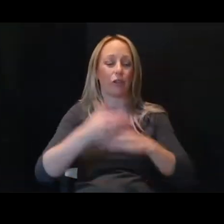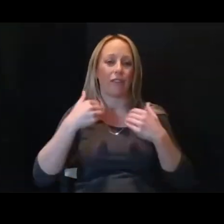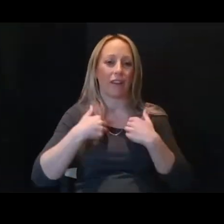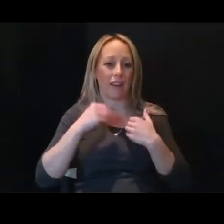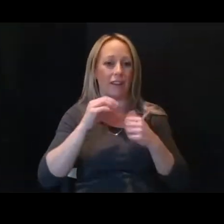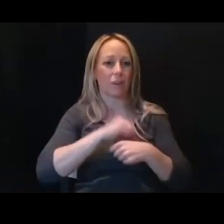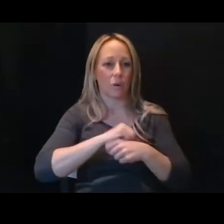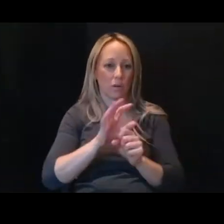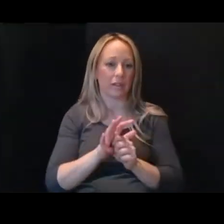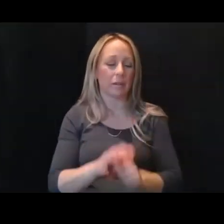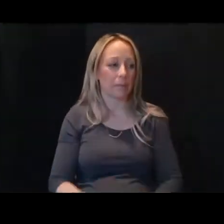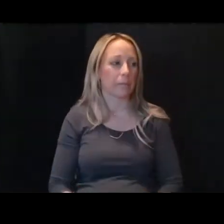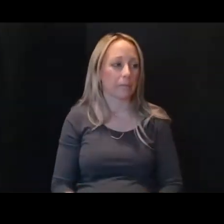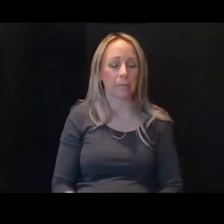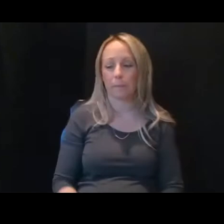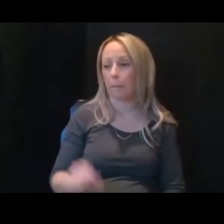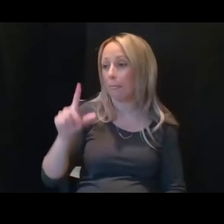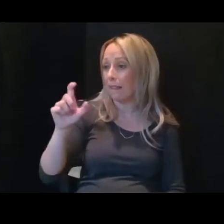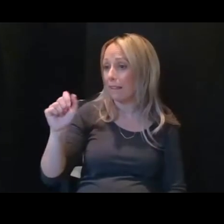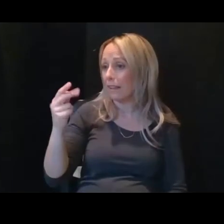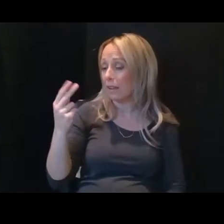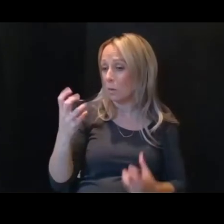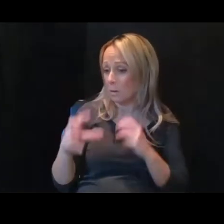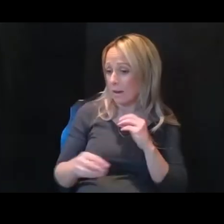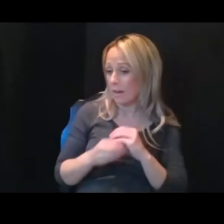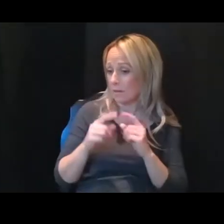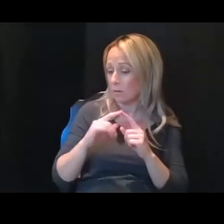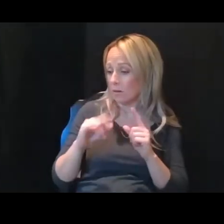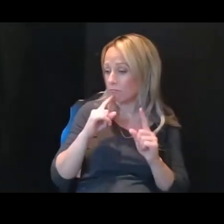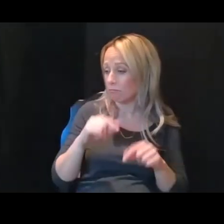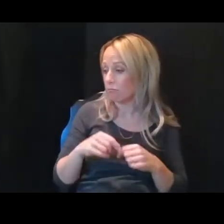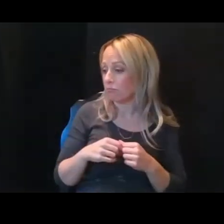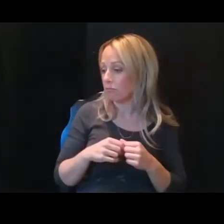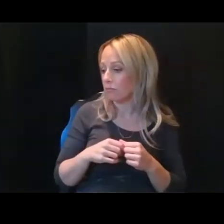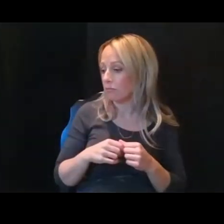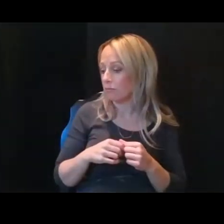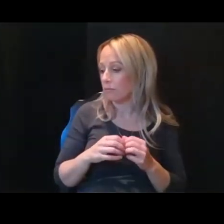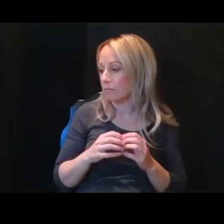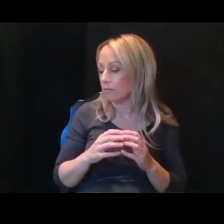Thank you. Leah, do you have anything you'd like to add, or Ed or Nita?